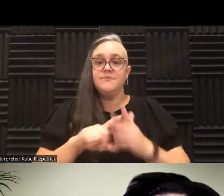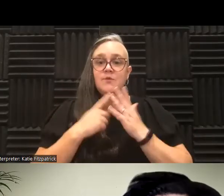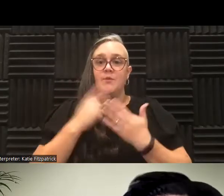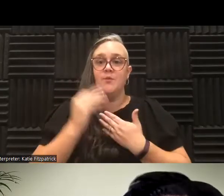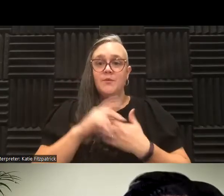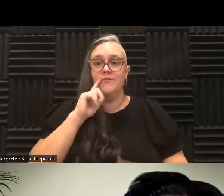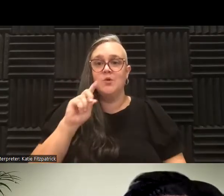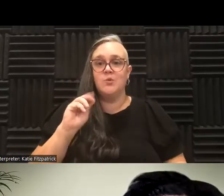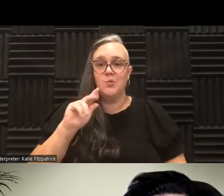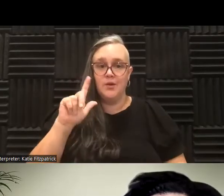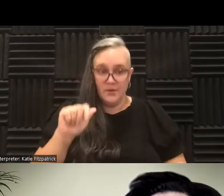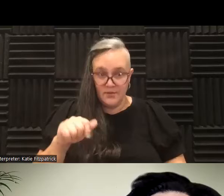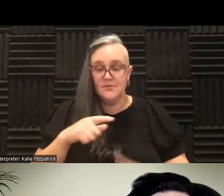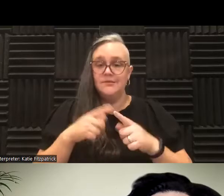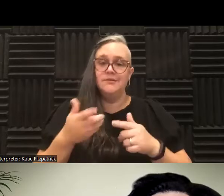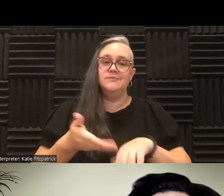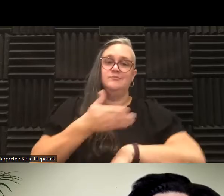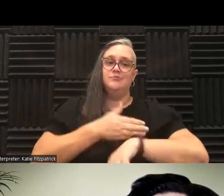access to doula services,